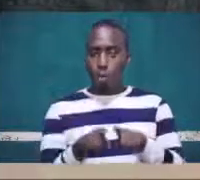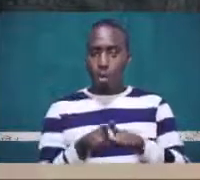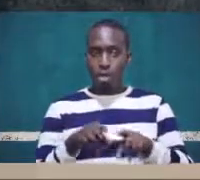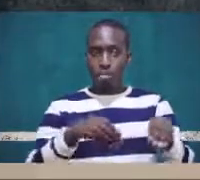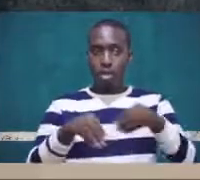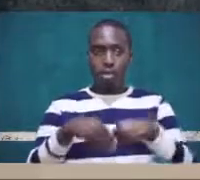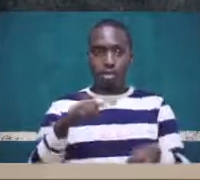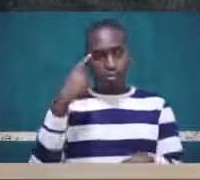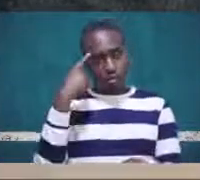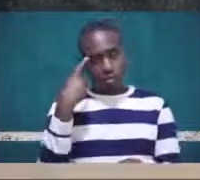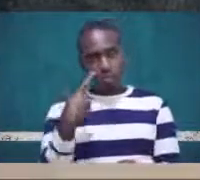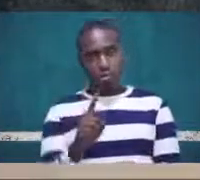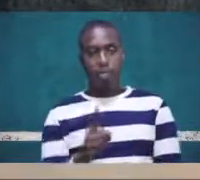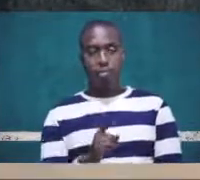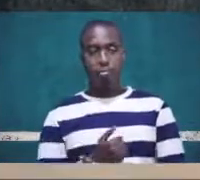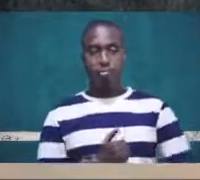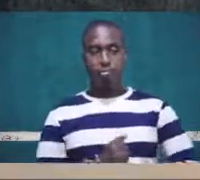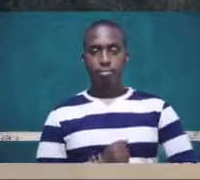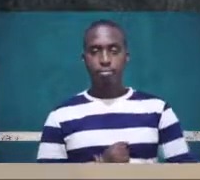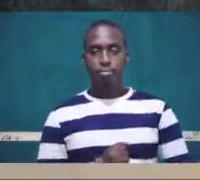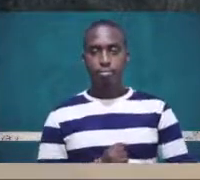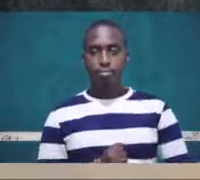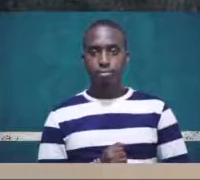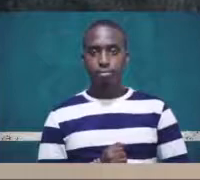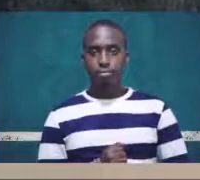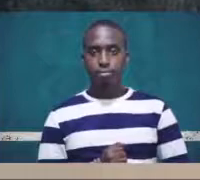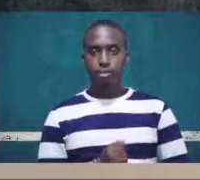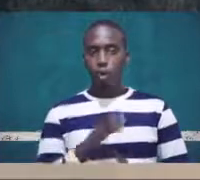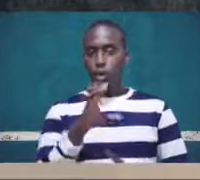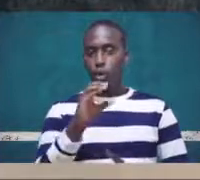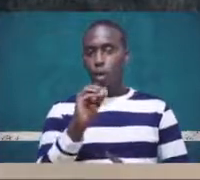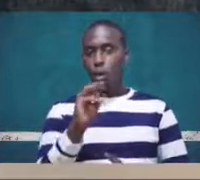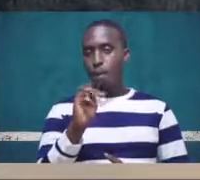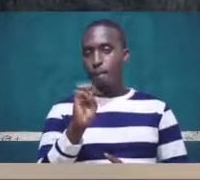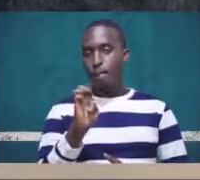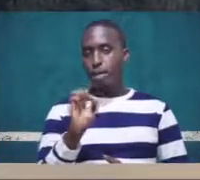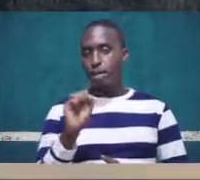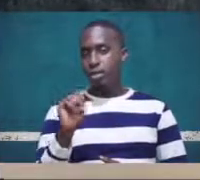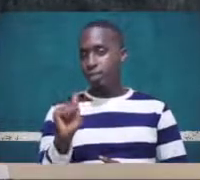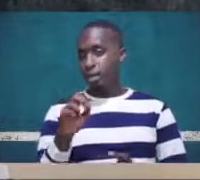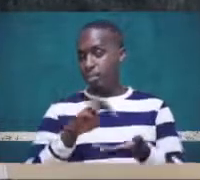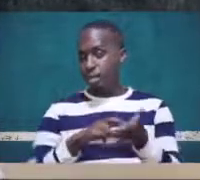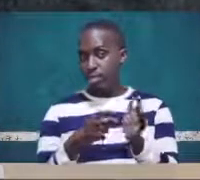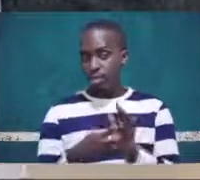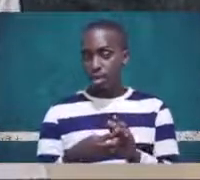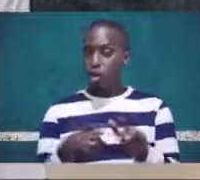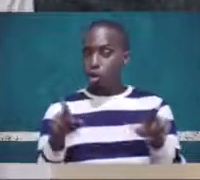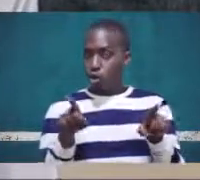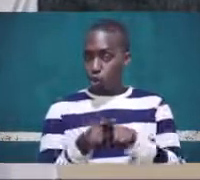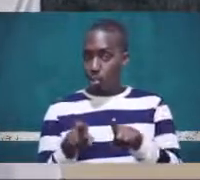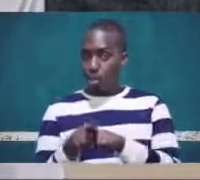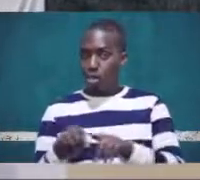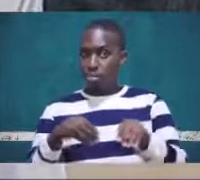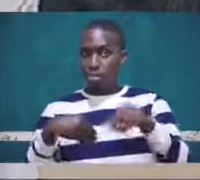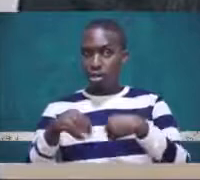is common market. Common market. It is common market